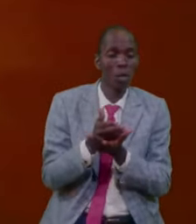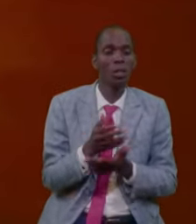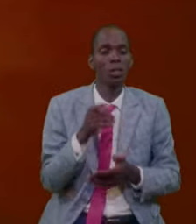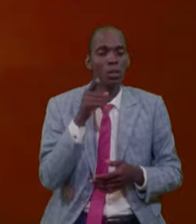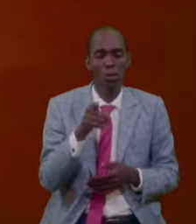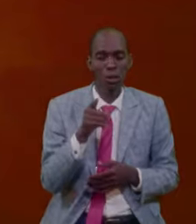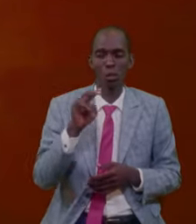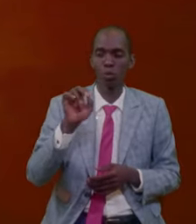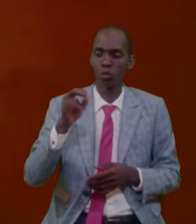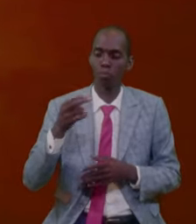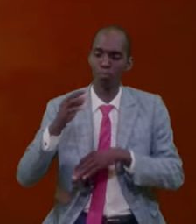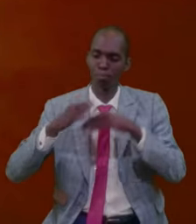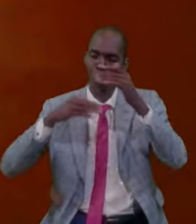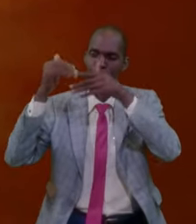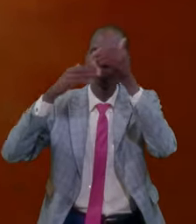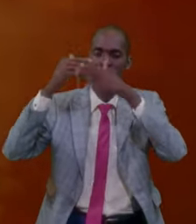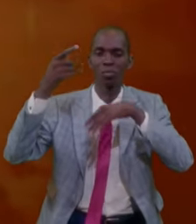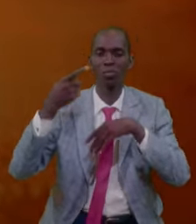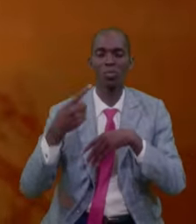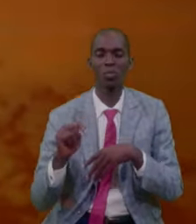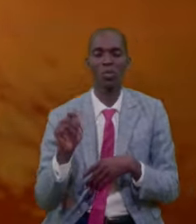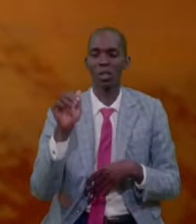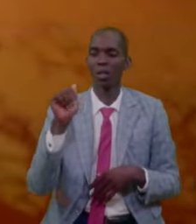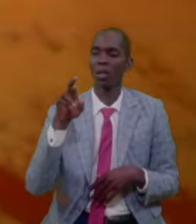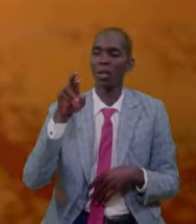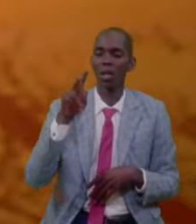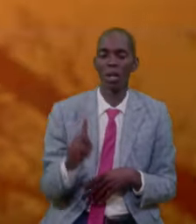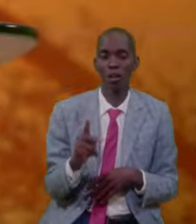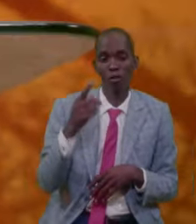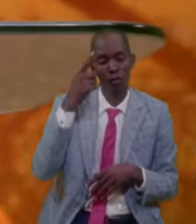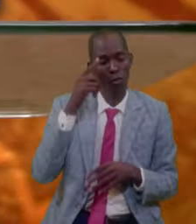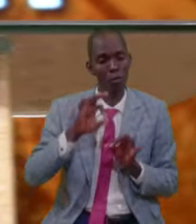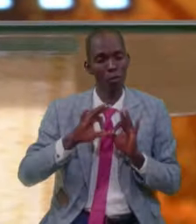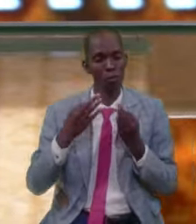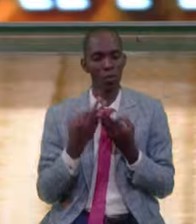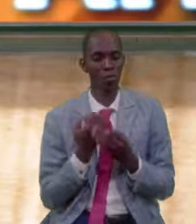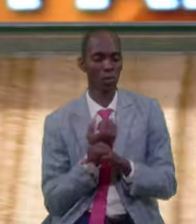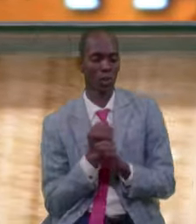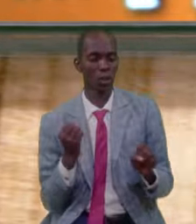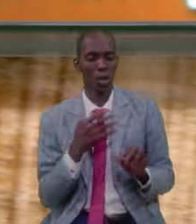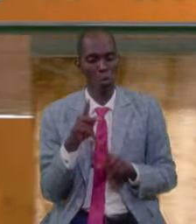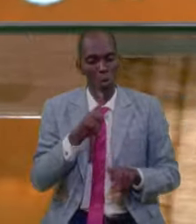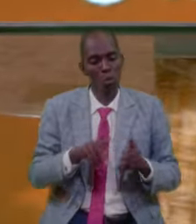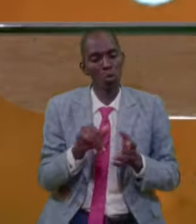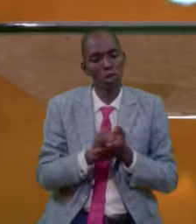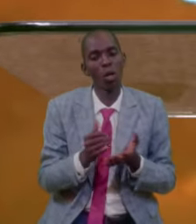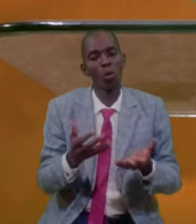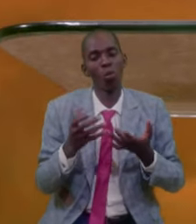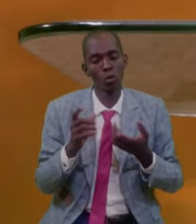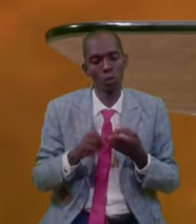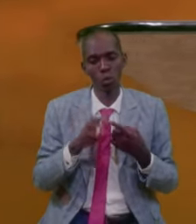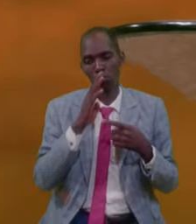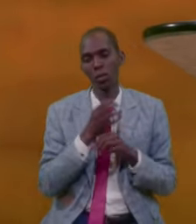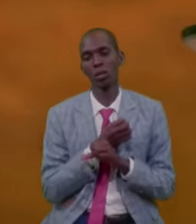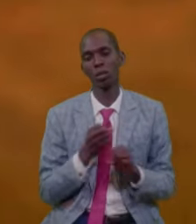ark for the safety of his family and the people that were here. By faith,